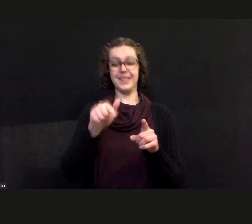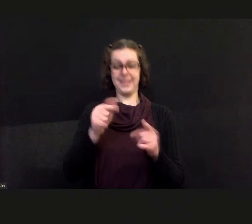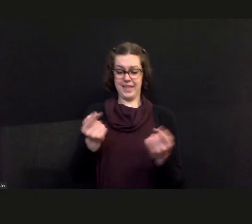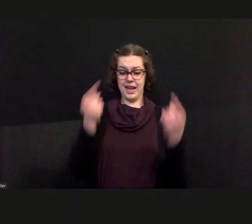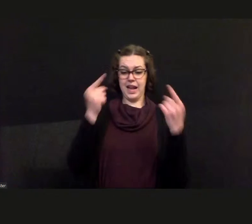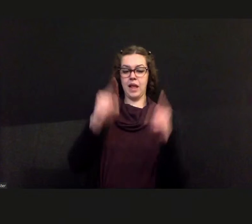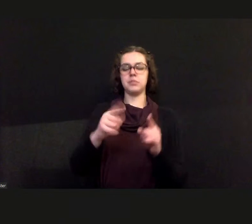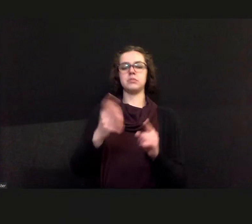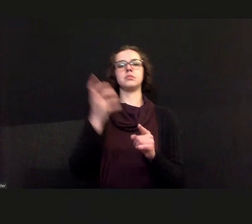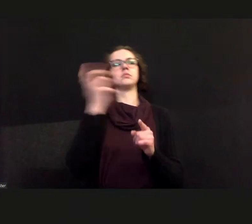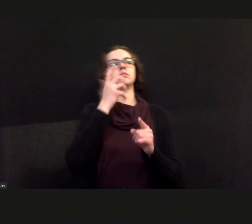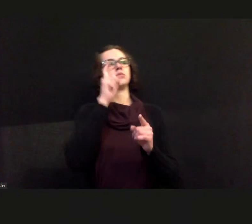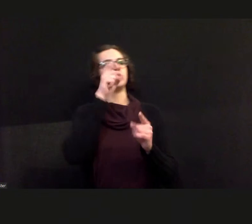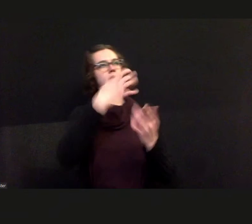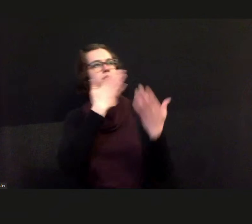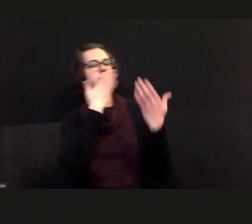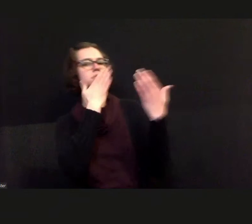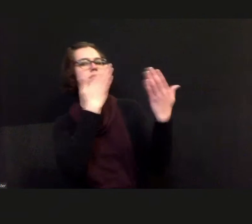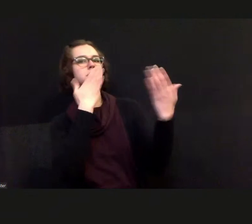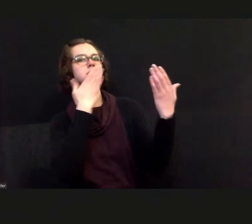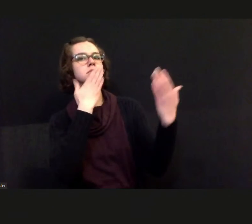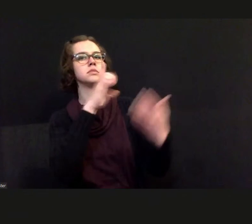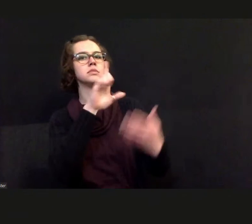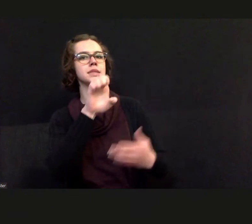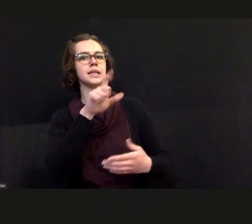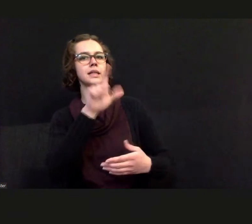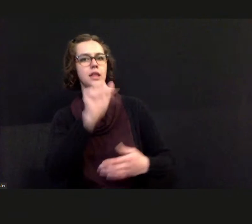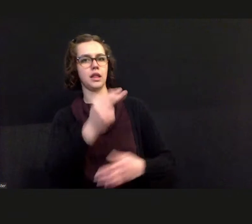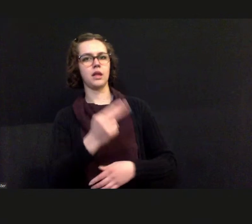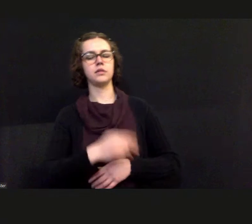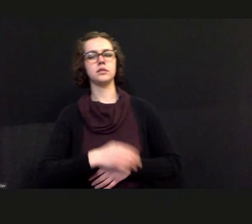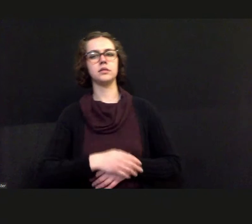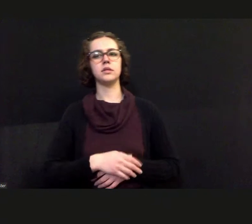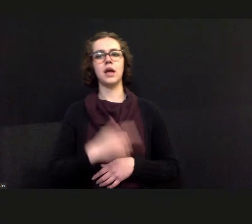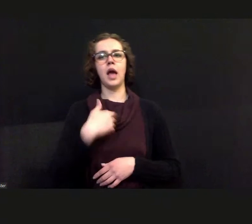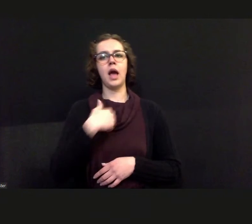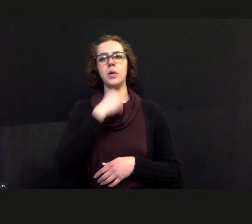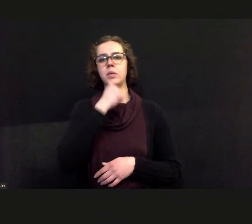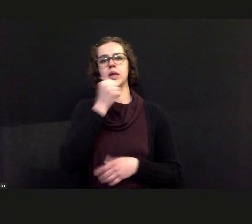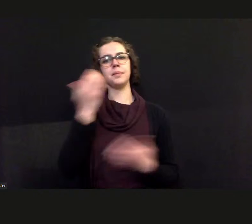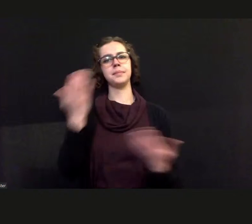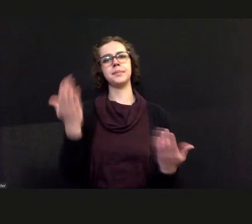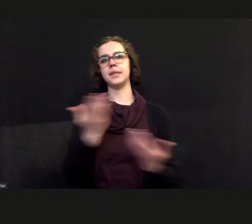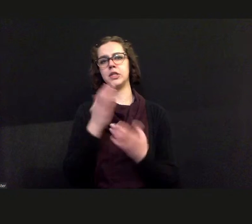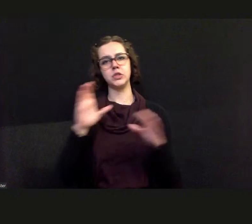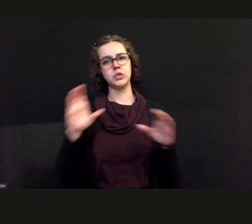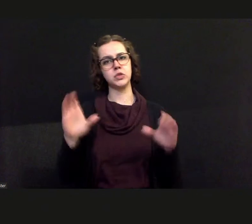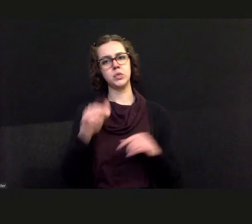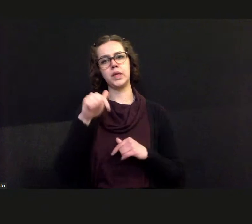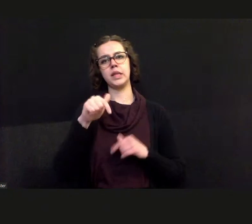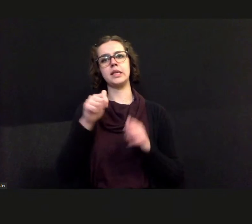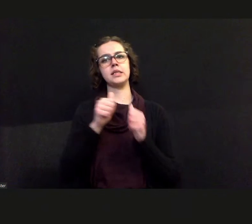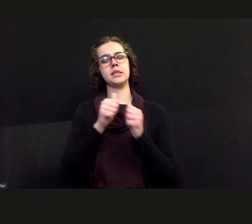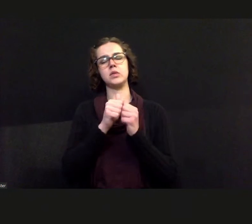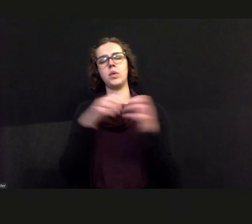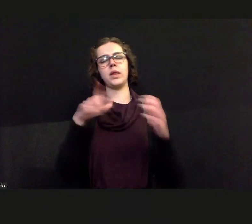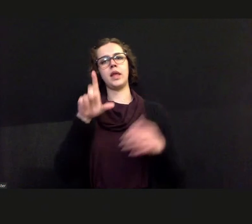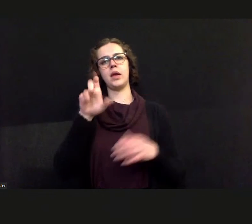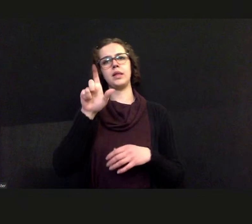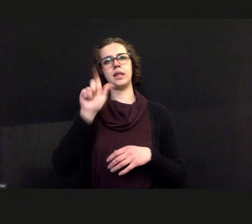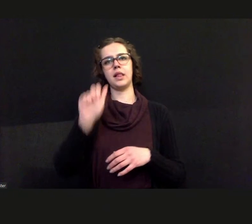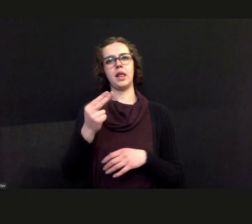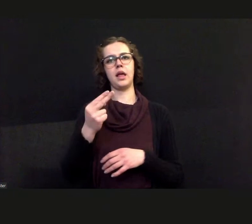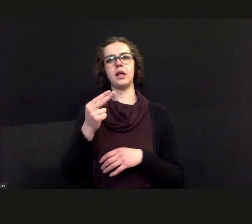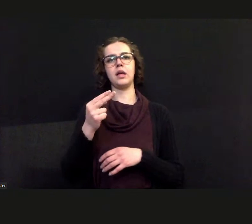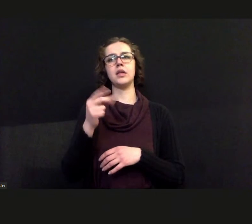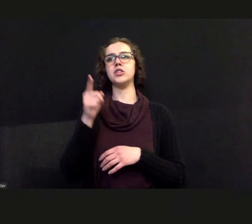much to Leila. And I wouldn't be here doing this if it weren't for her taking